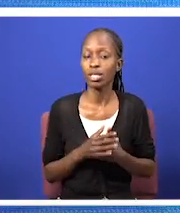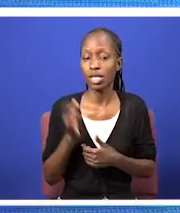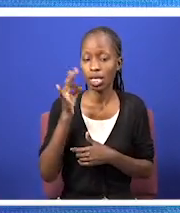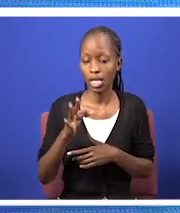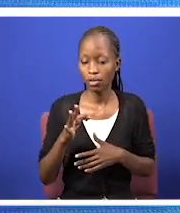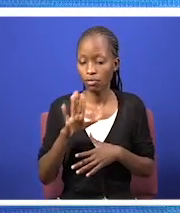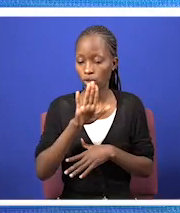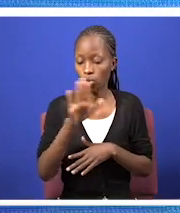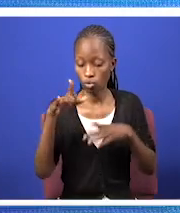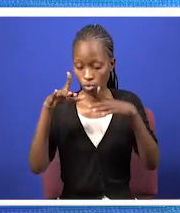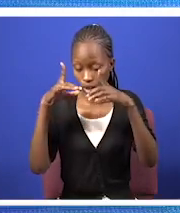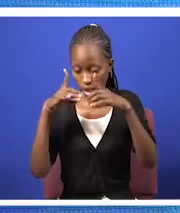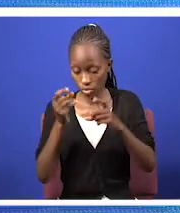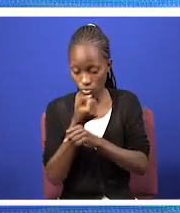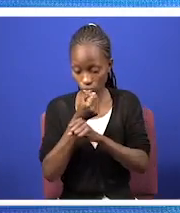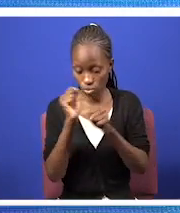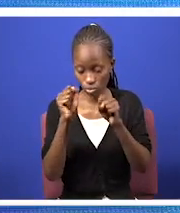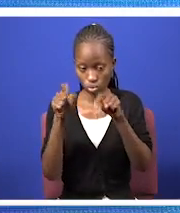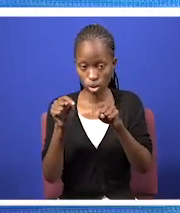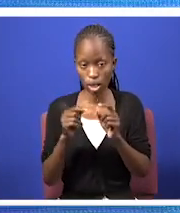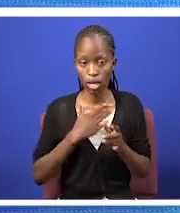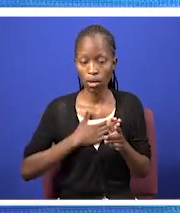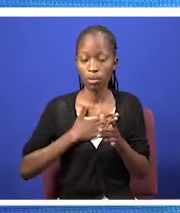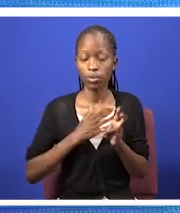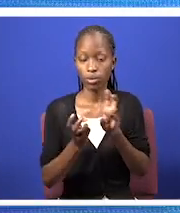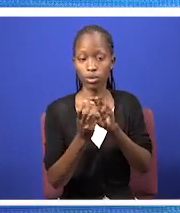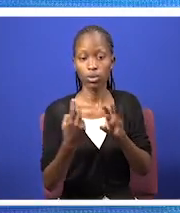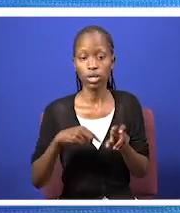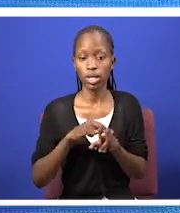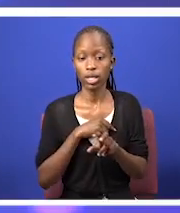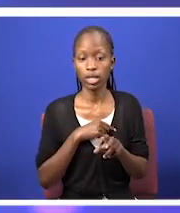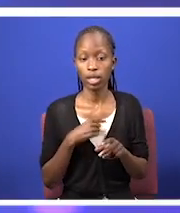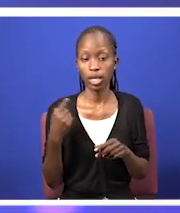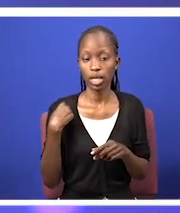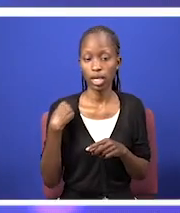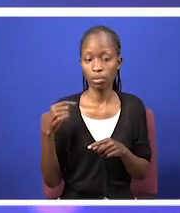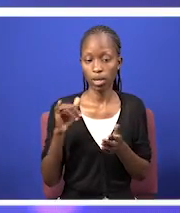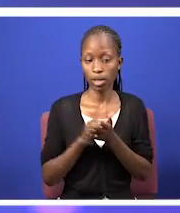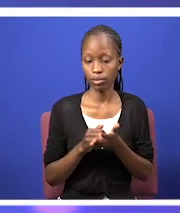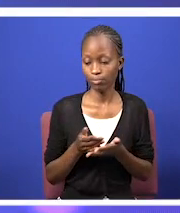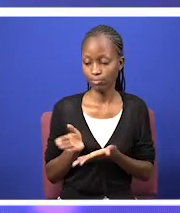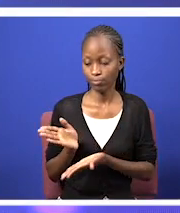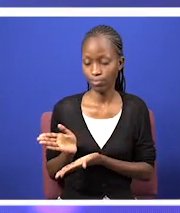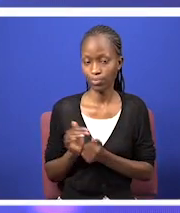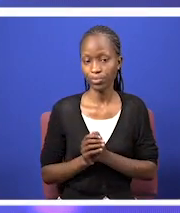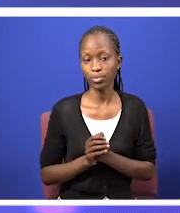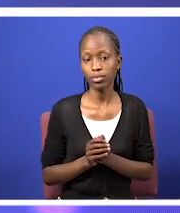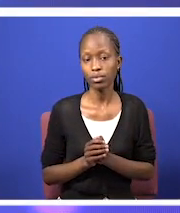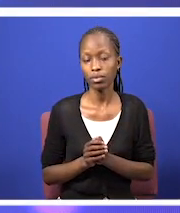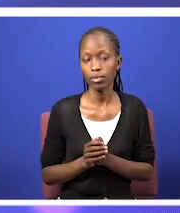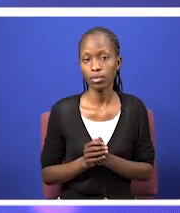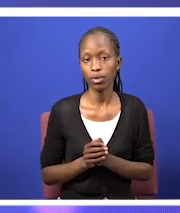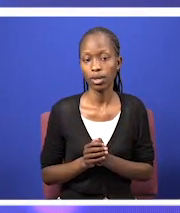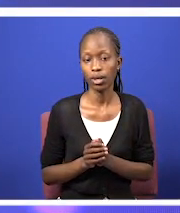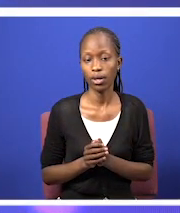follow Jesus Christ as your personal Lord and Savior today, please let us know by contacting the numbers that are appearing on your screen